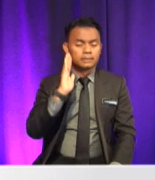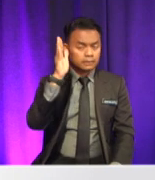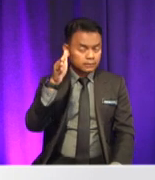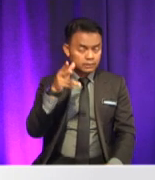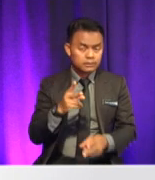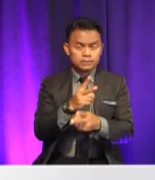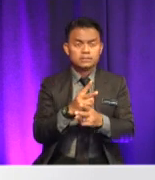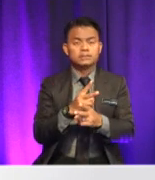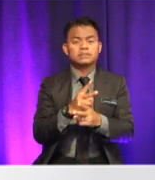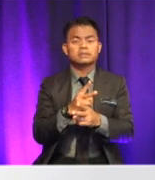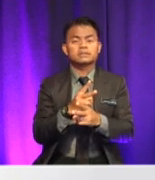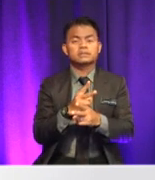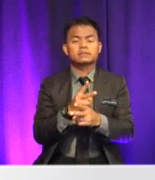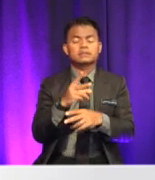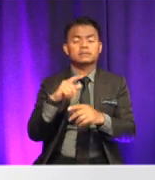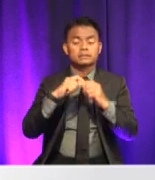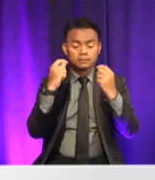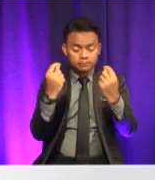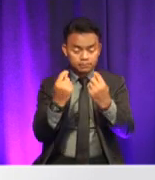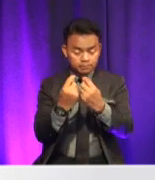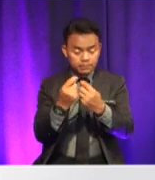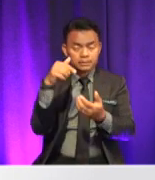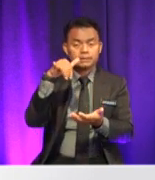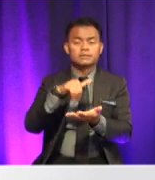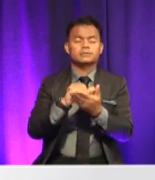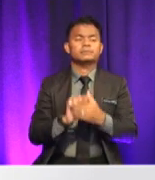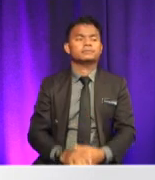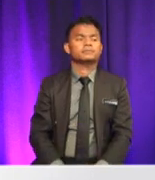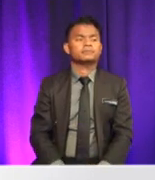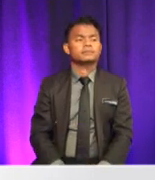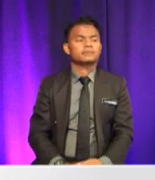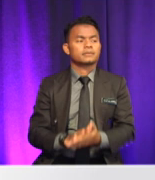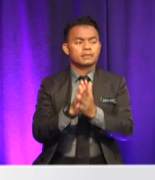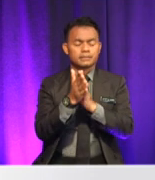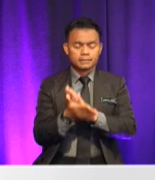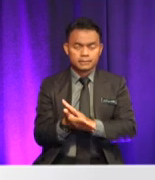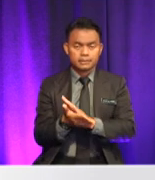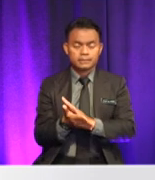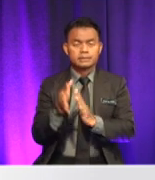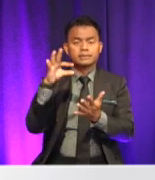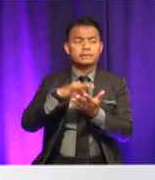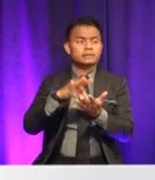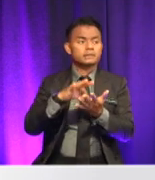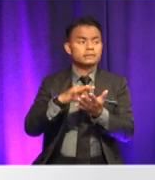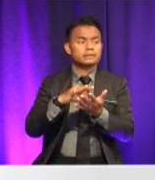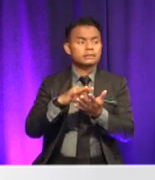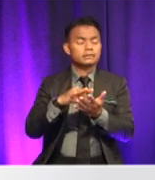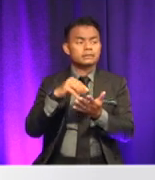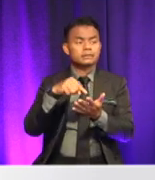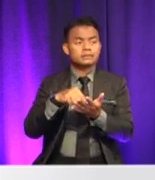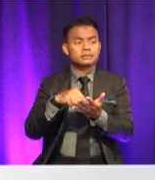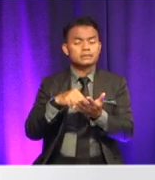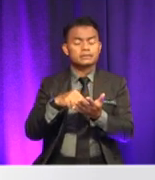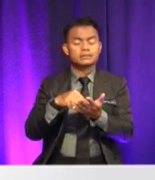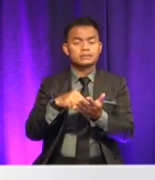who guards them, and of course the one who uploads the law, right? So these chickens, one day, there's a chicken called